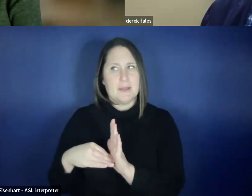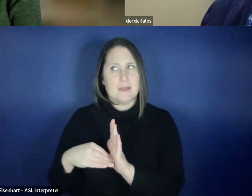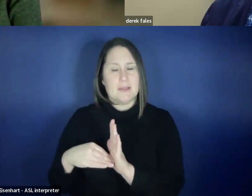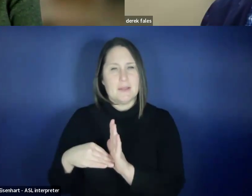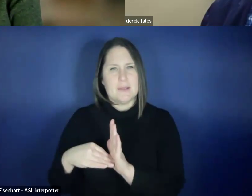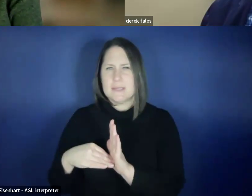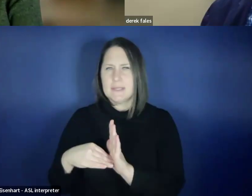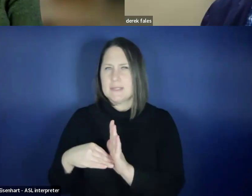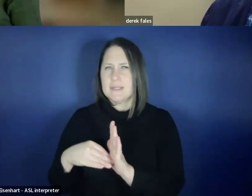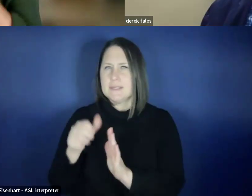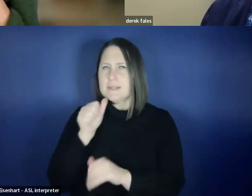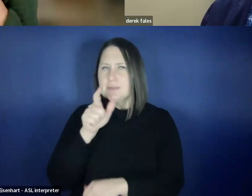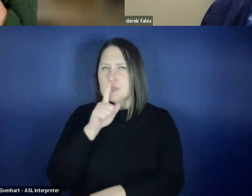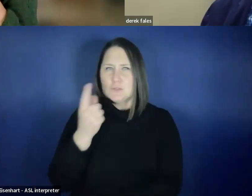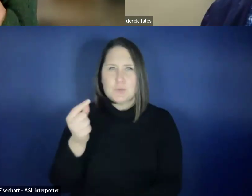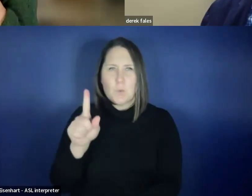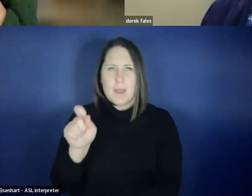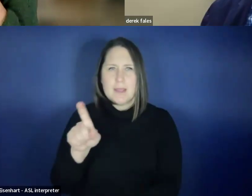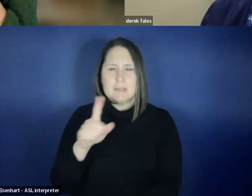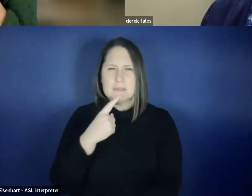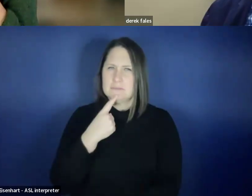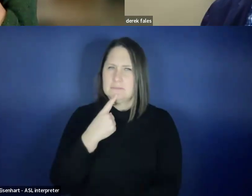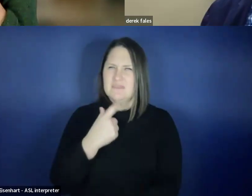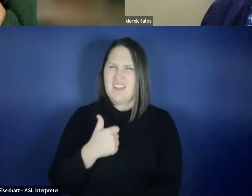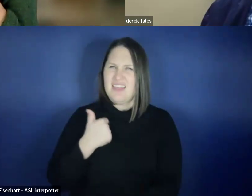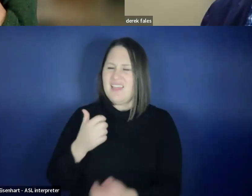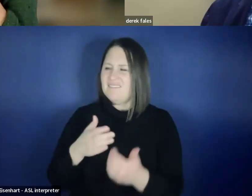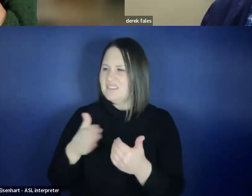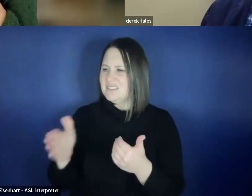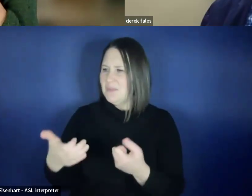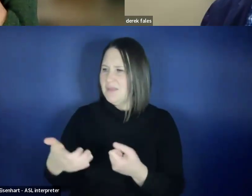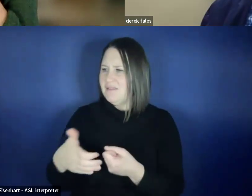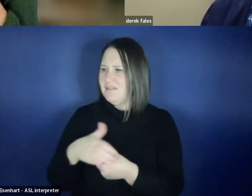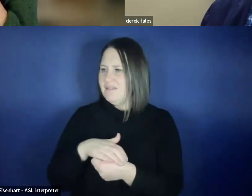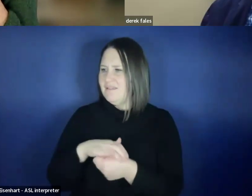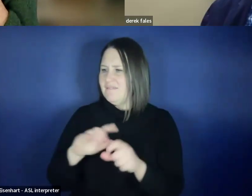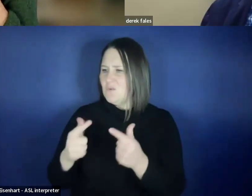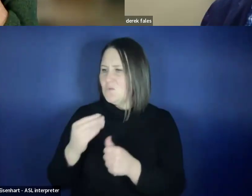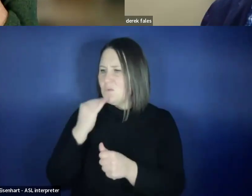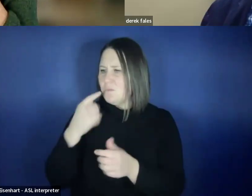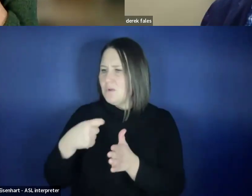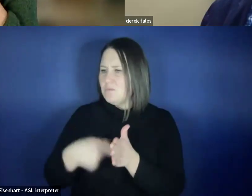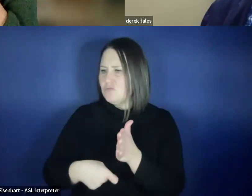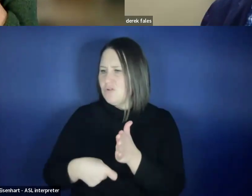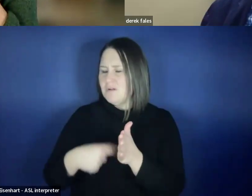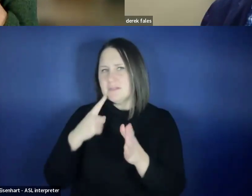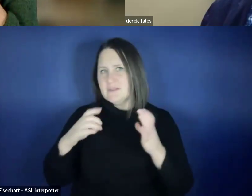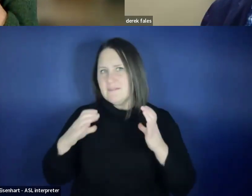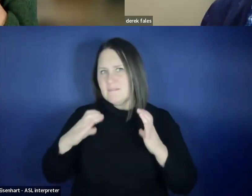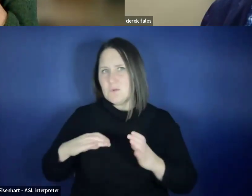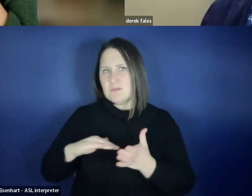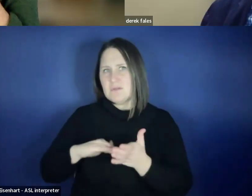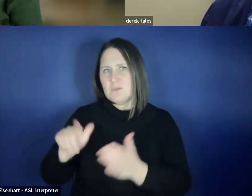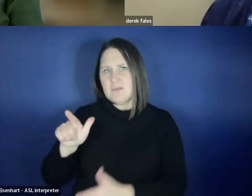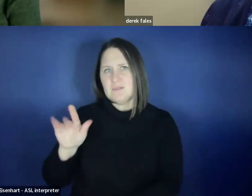actually, I'm not quite sure what that question is. Will Lifespan be able to cover the group home cost for clients who have waiver